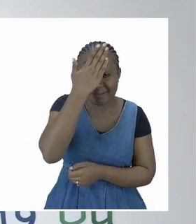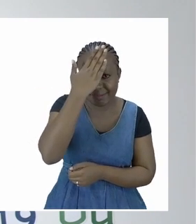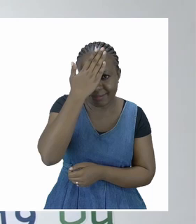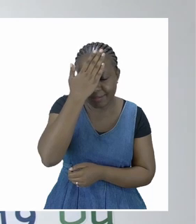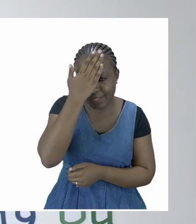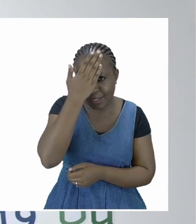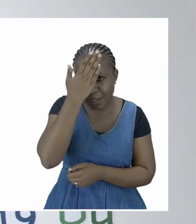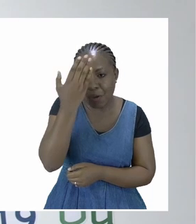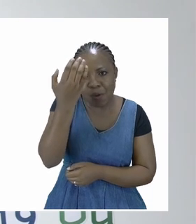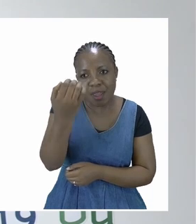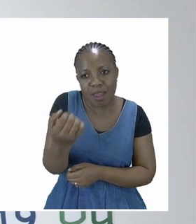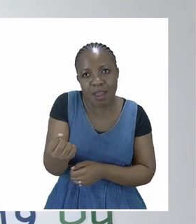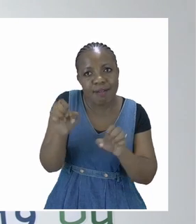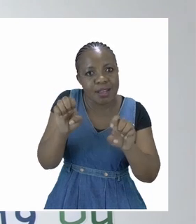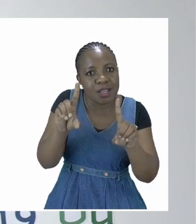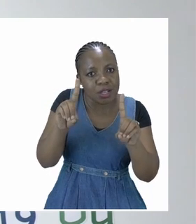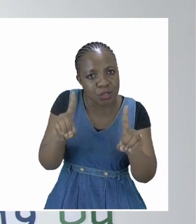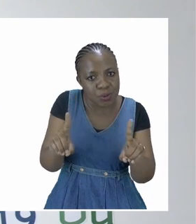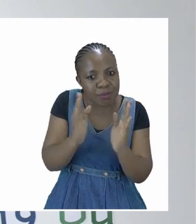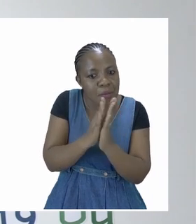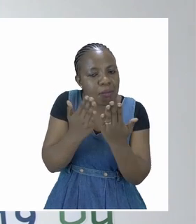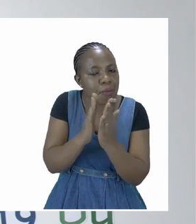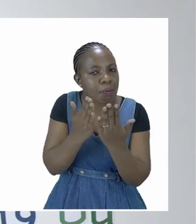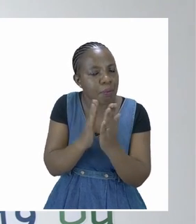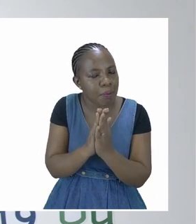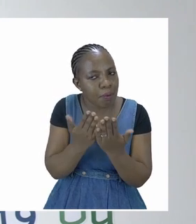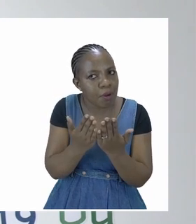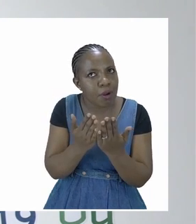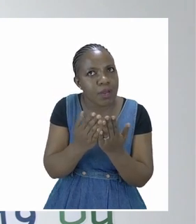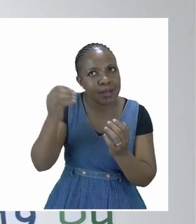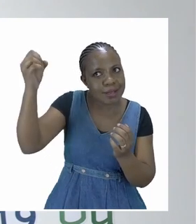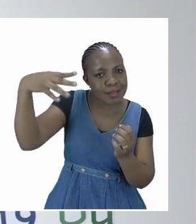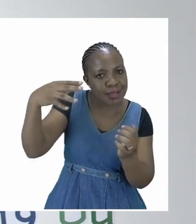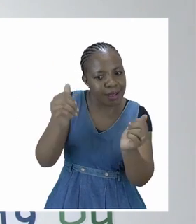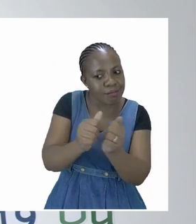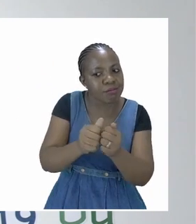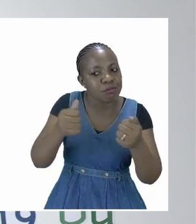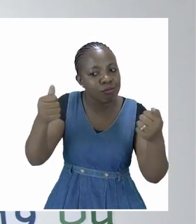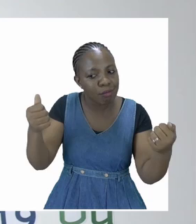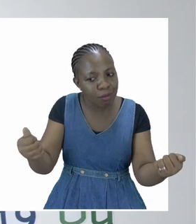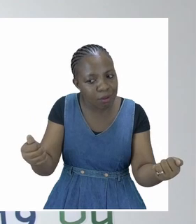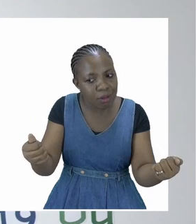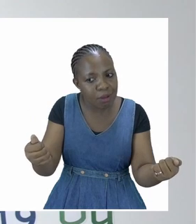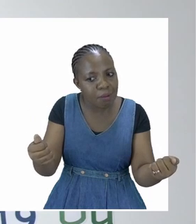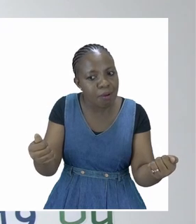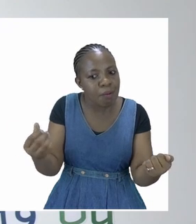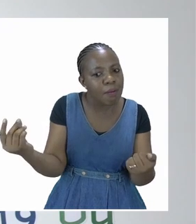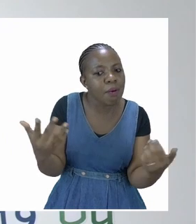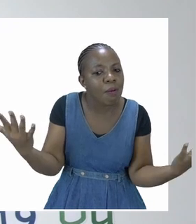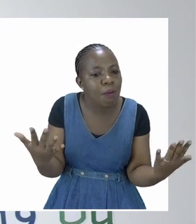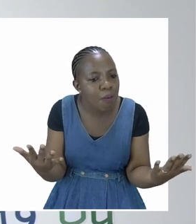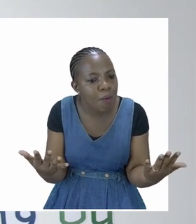booklet in our daily newspaper, street sales, or at your school every Monday